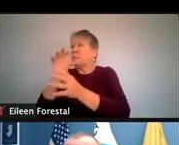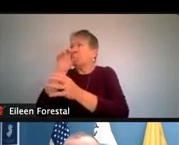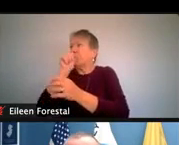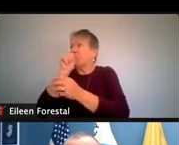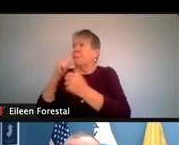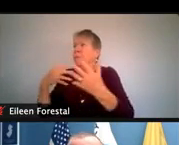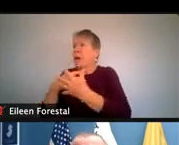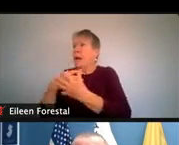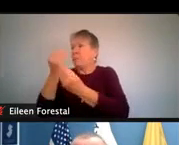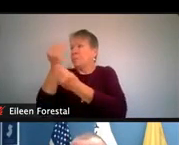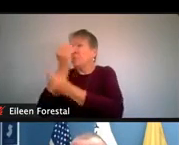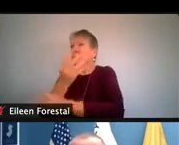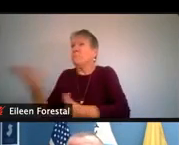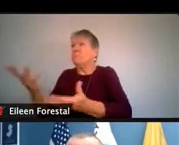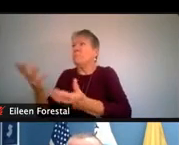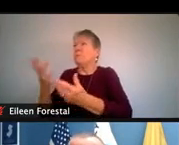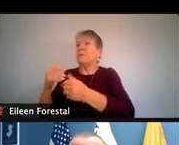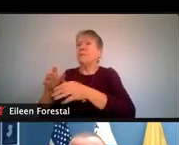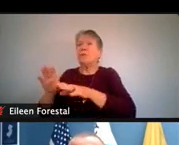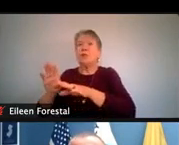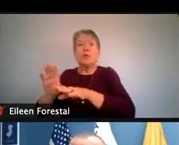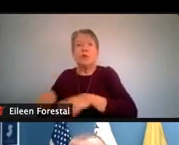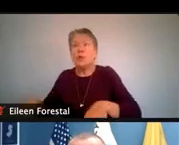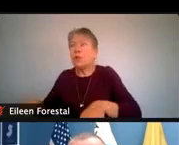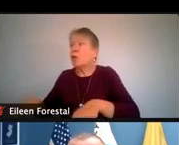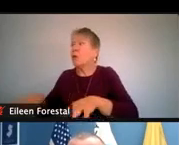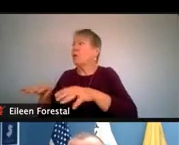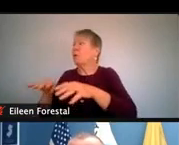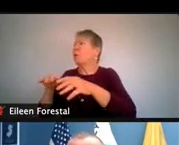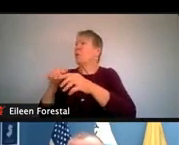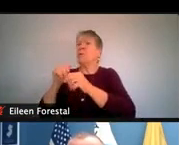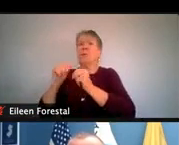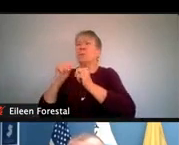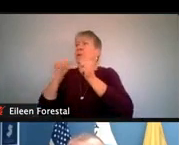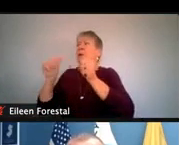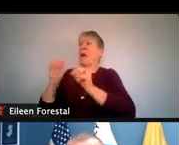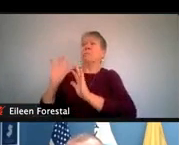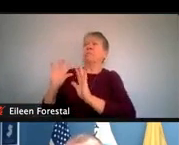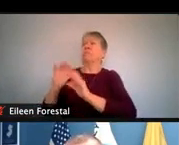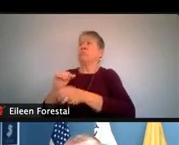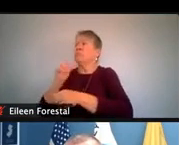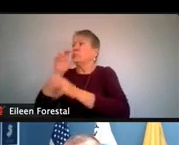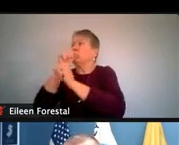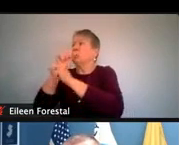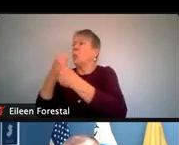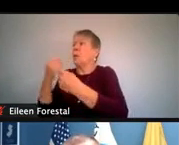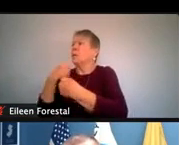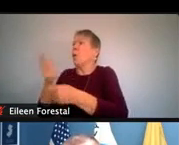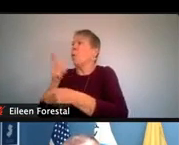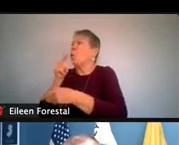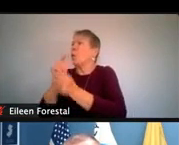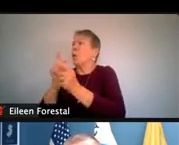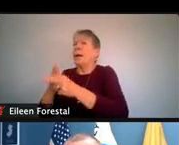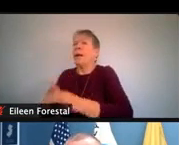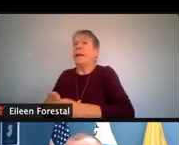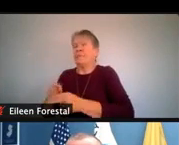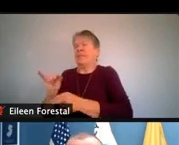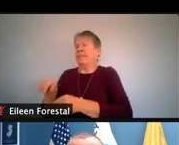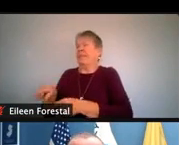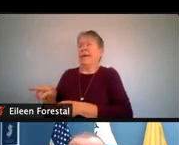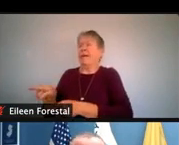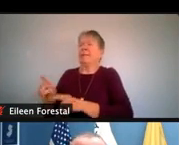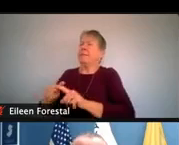up is folks not wanting to rat people out, including maybe their own kids, or